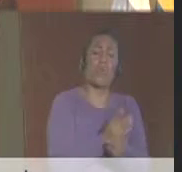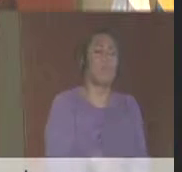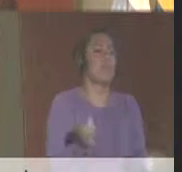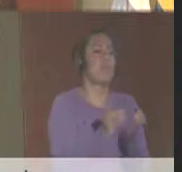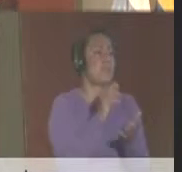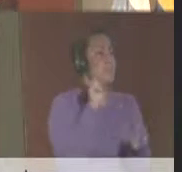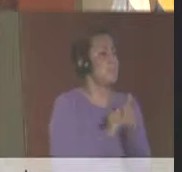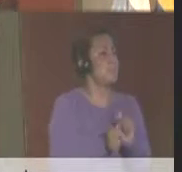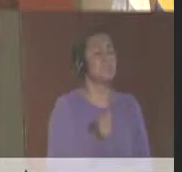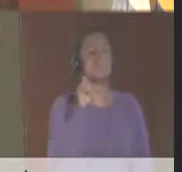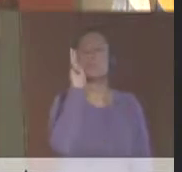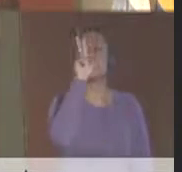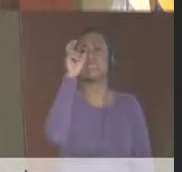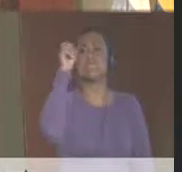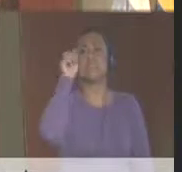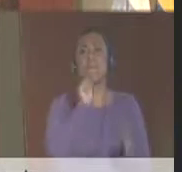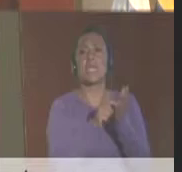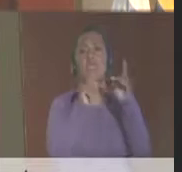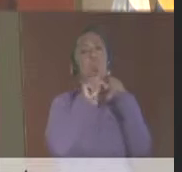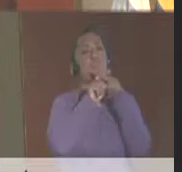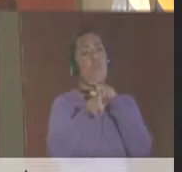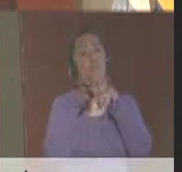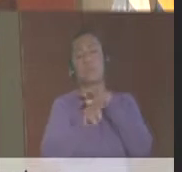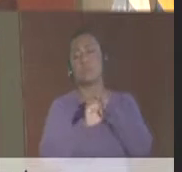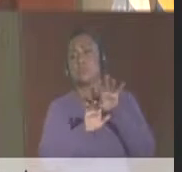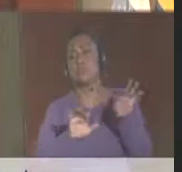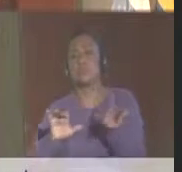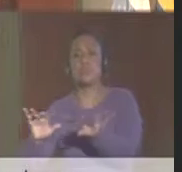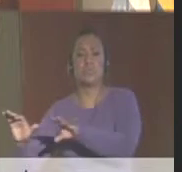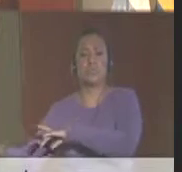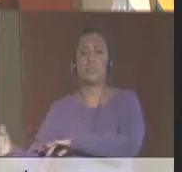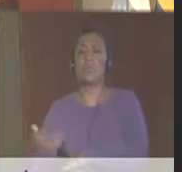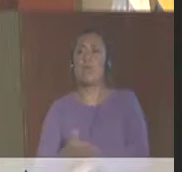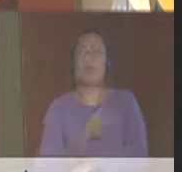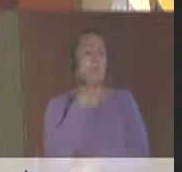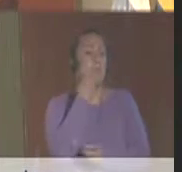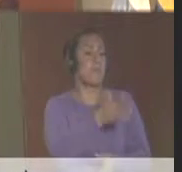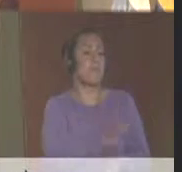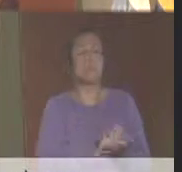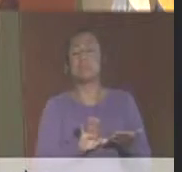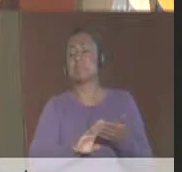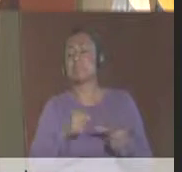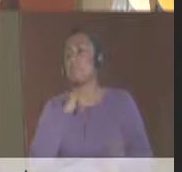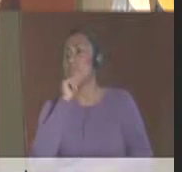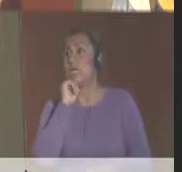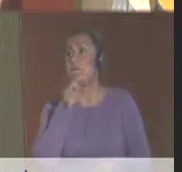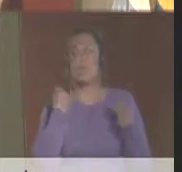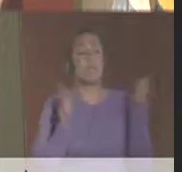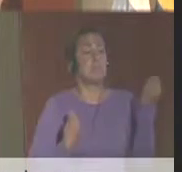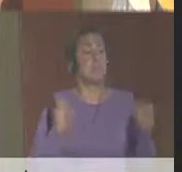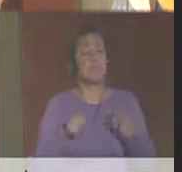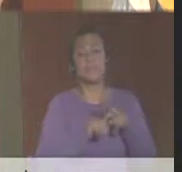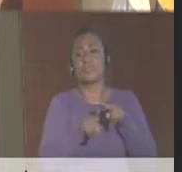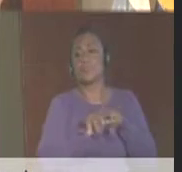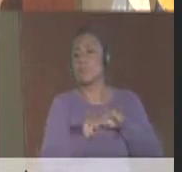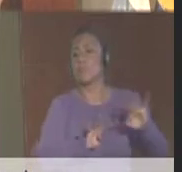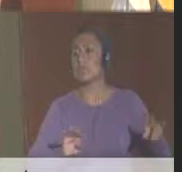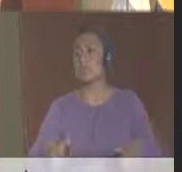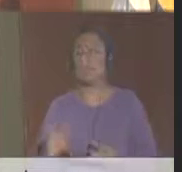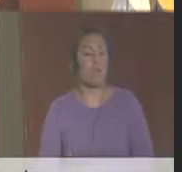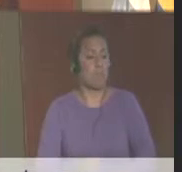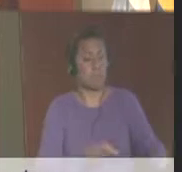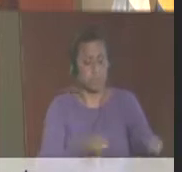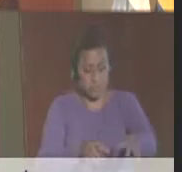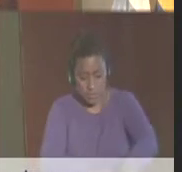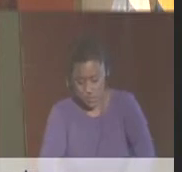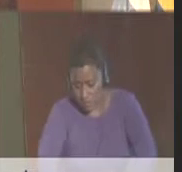problem was repeated from the 4 years before. 30,000 people vacated, and there were no